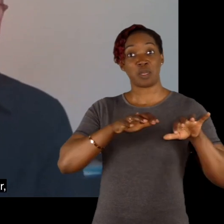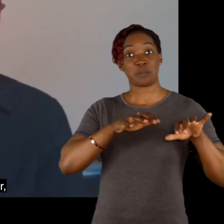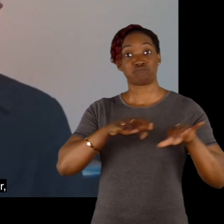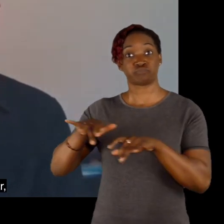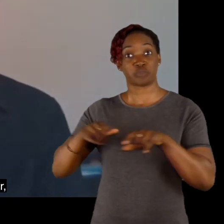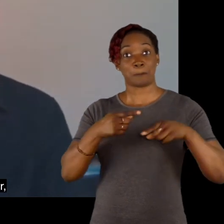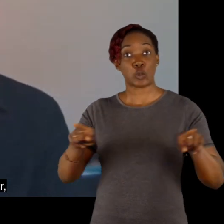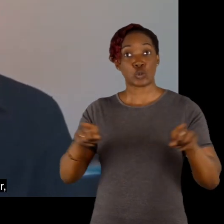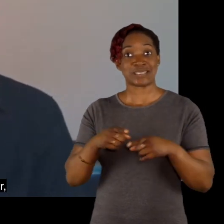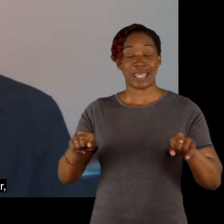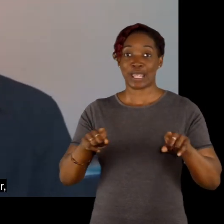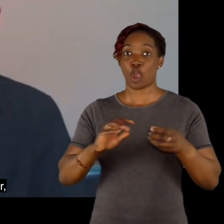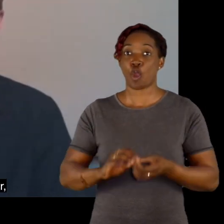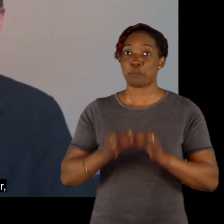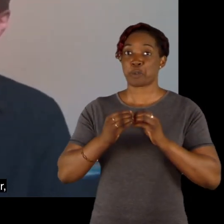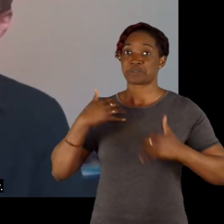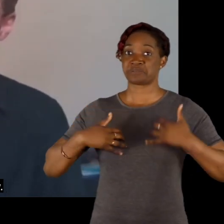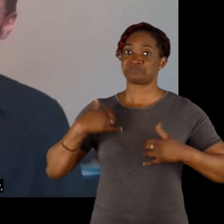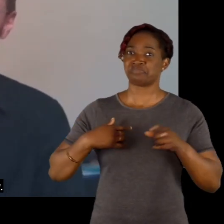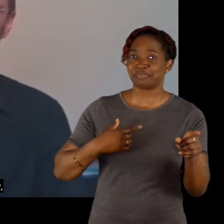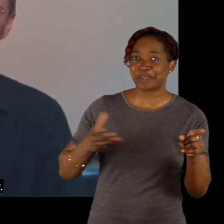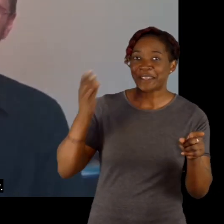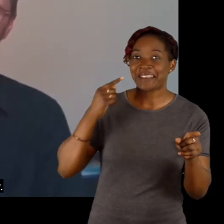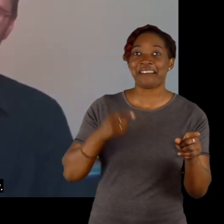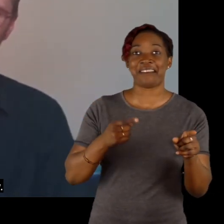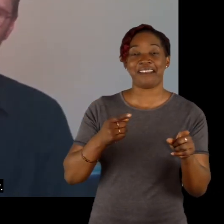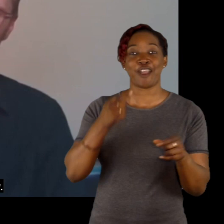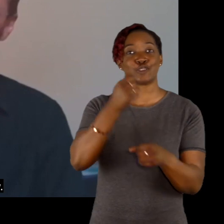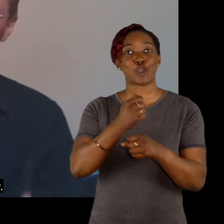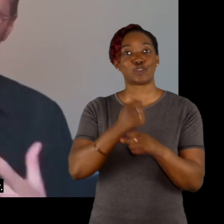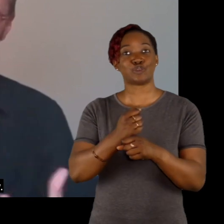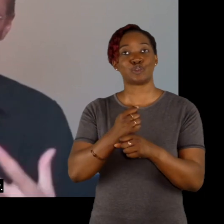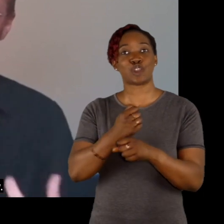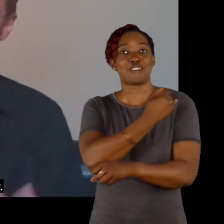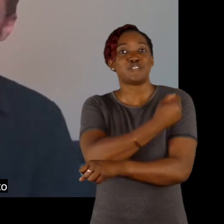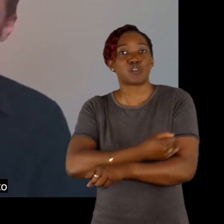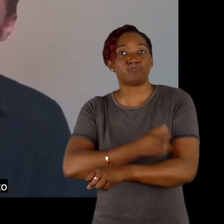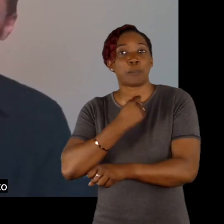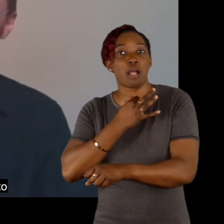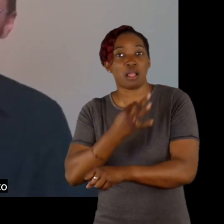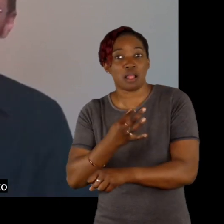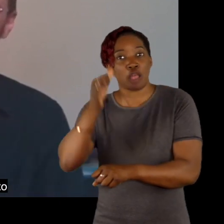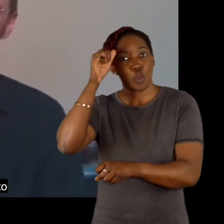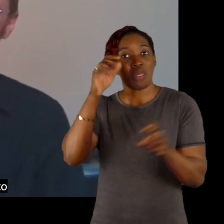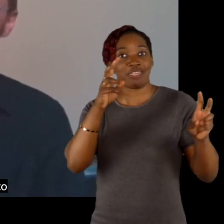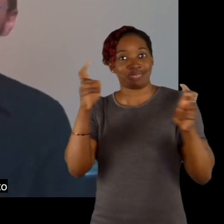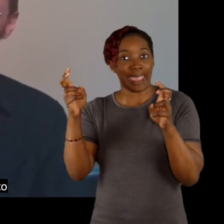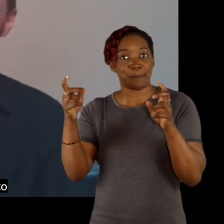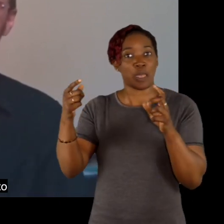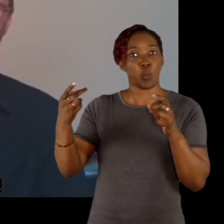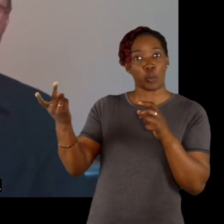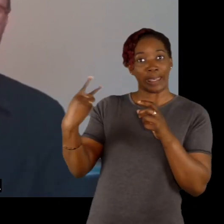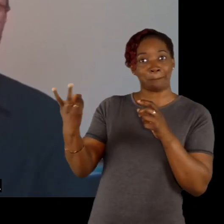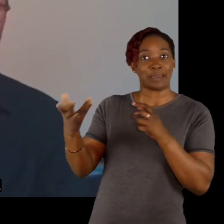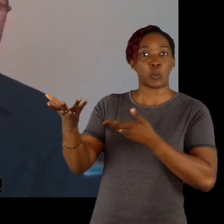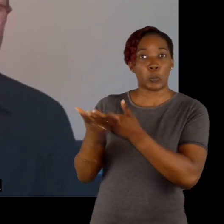for. And it was interesting to hear you talking a little bit about the George's vulnerability. I know that was definitely a theme that we came back